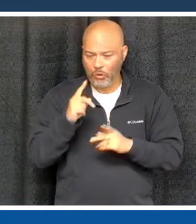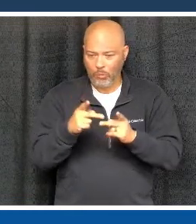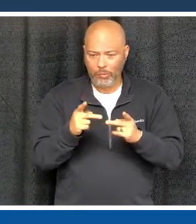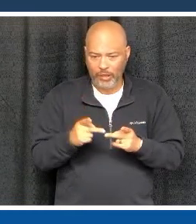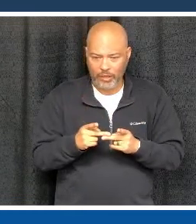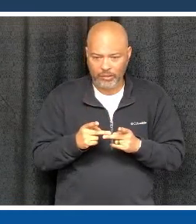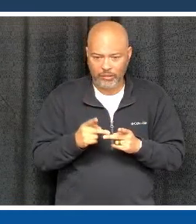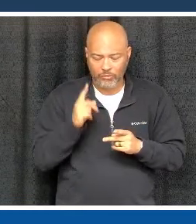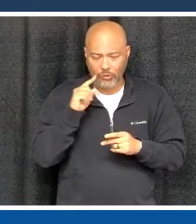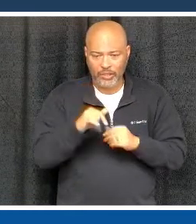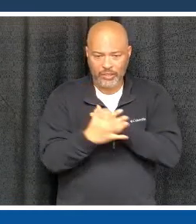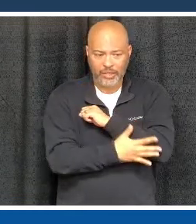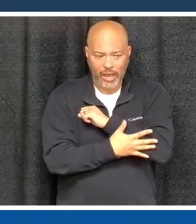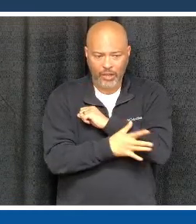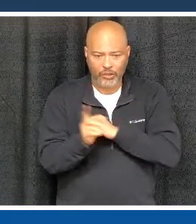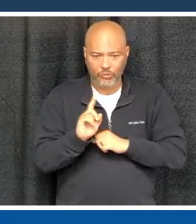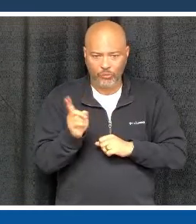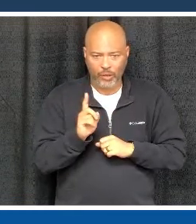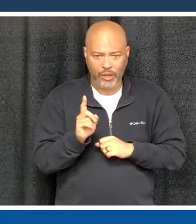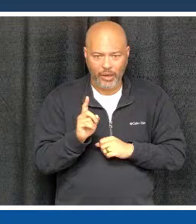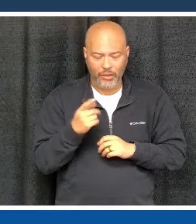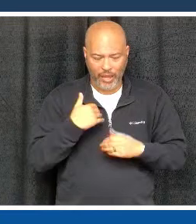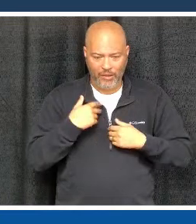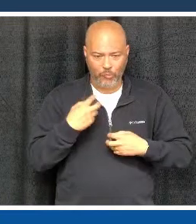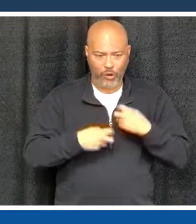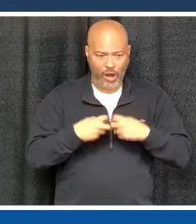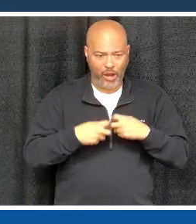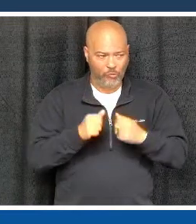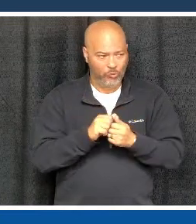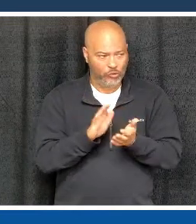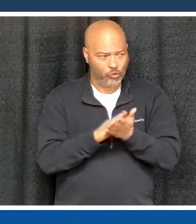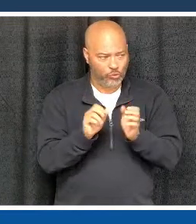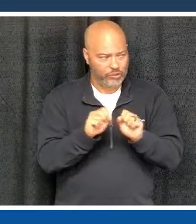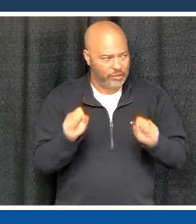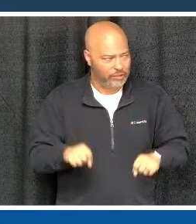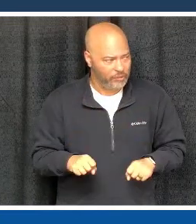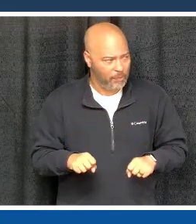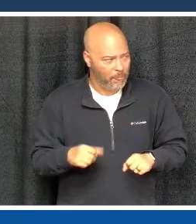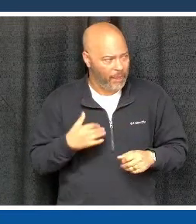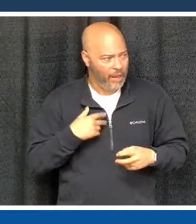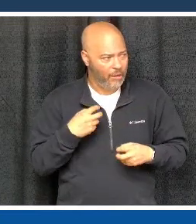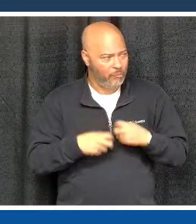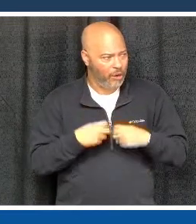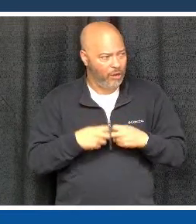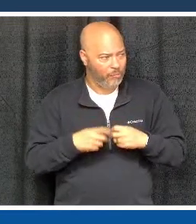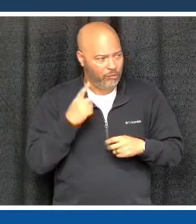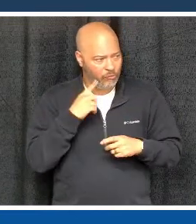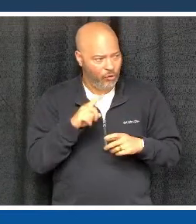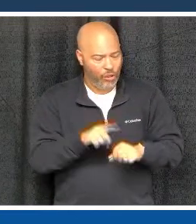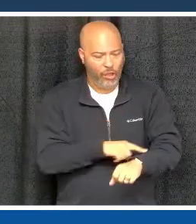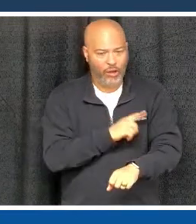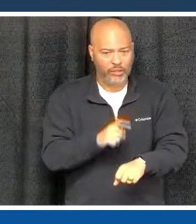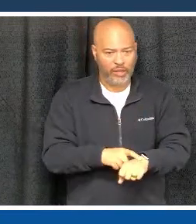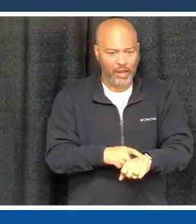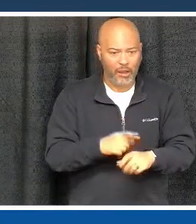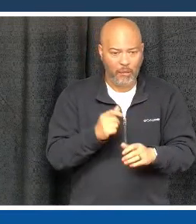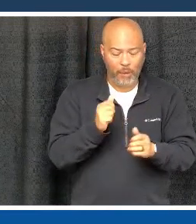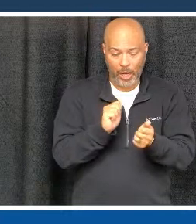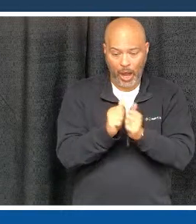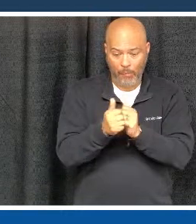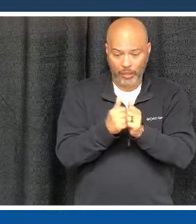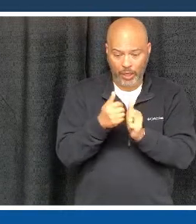places in these counties where they have problems with the school system and had problems for a long time,